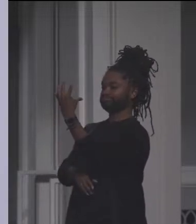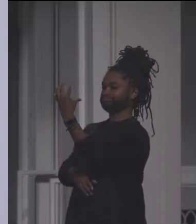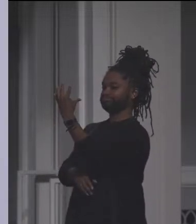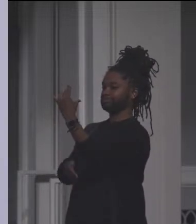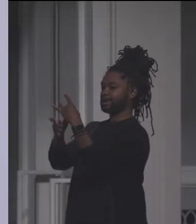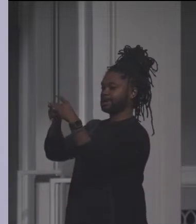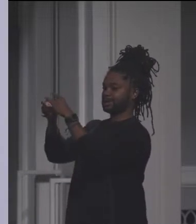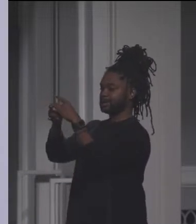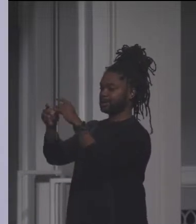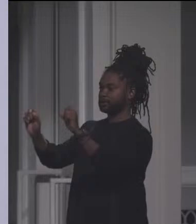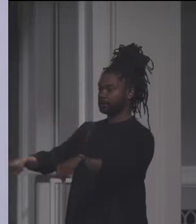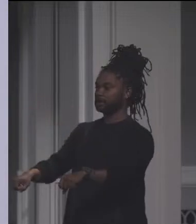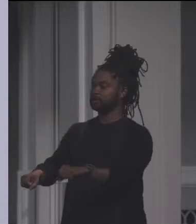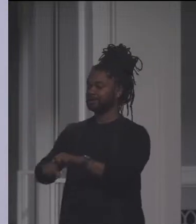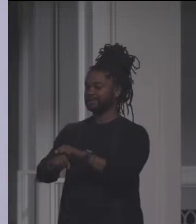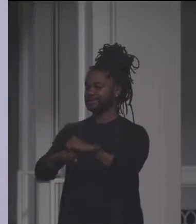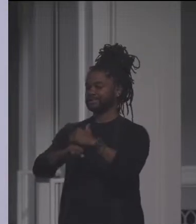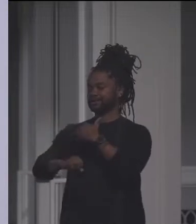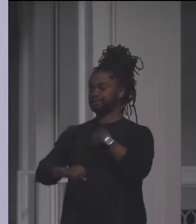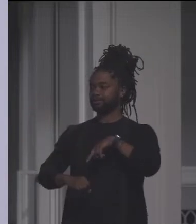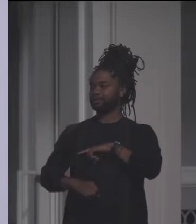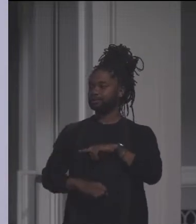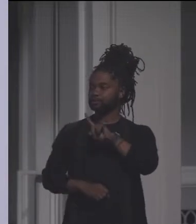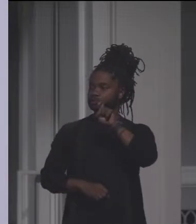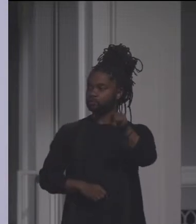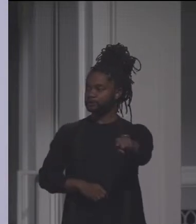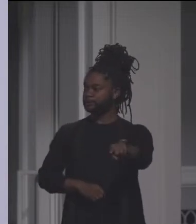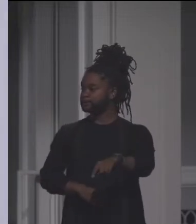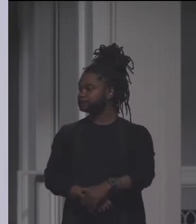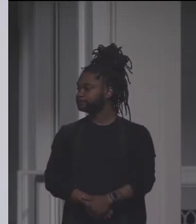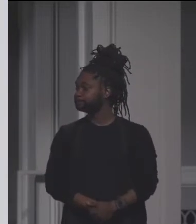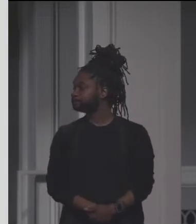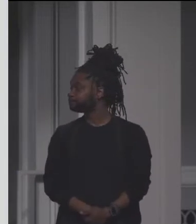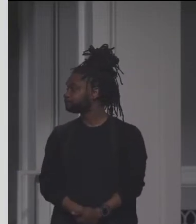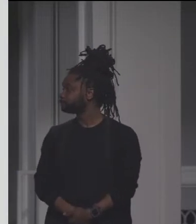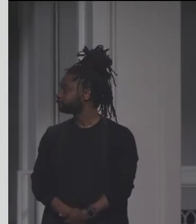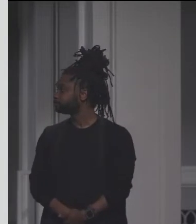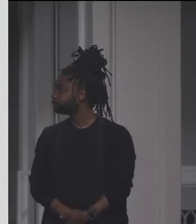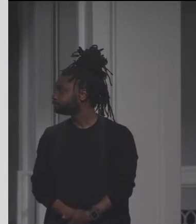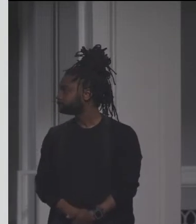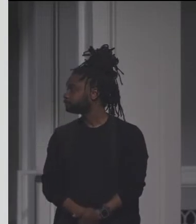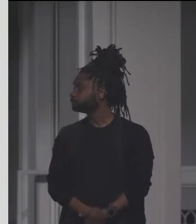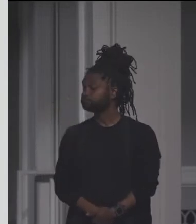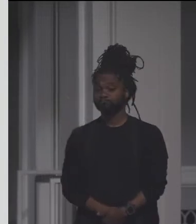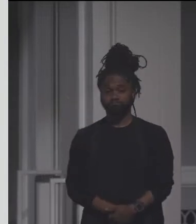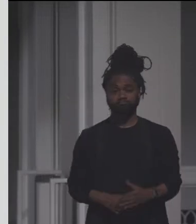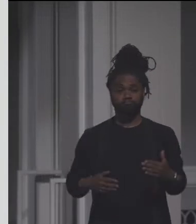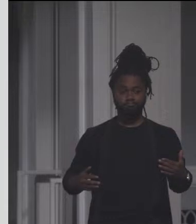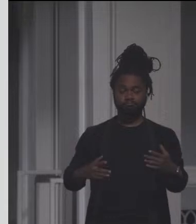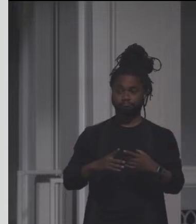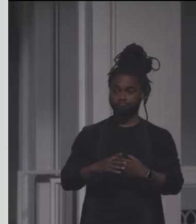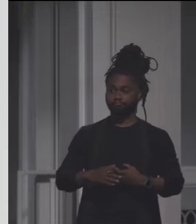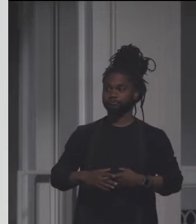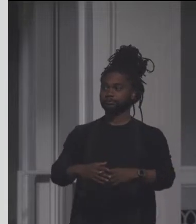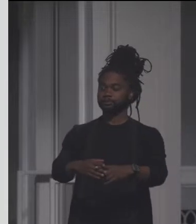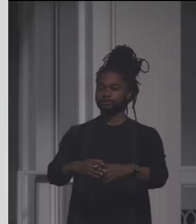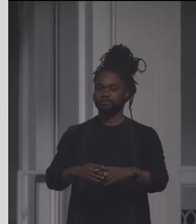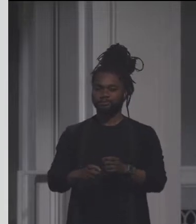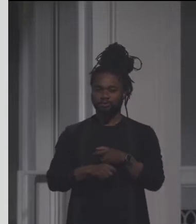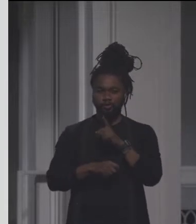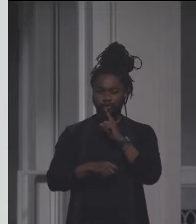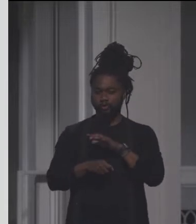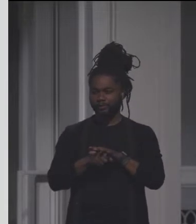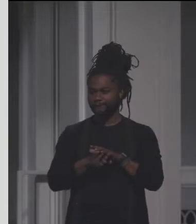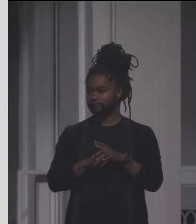there, you can send us questions. So, and I'd like to get started right away. We want to make sure we have time